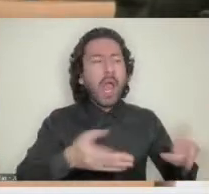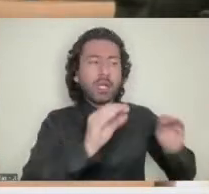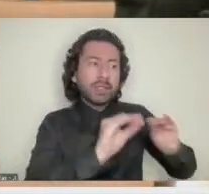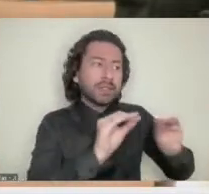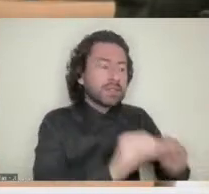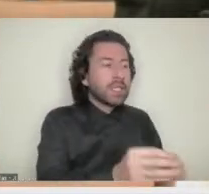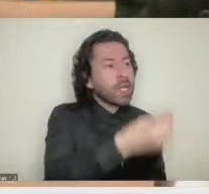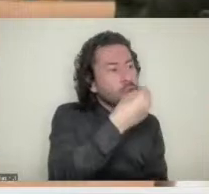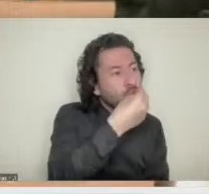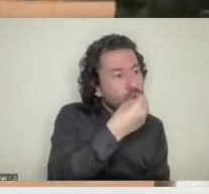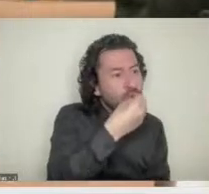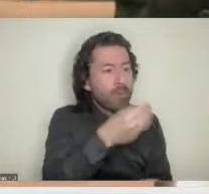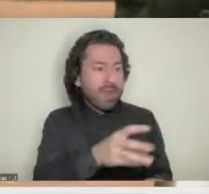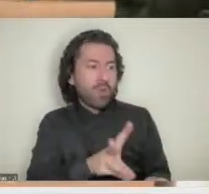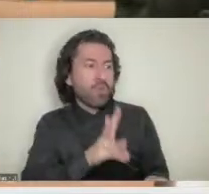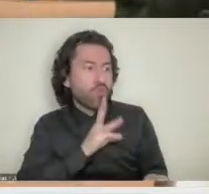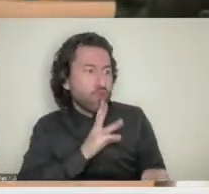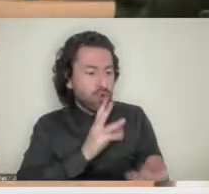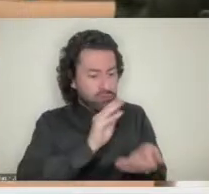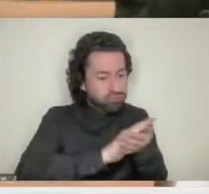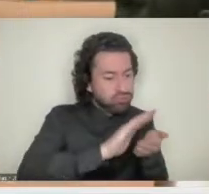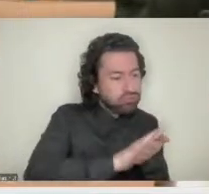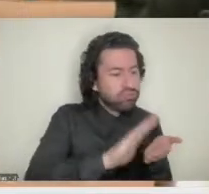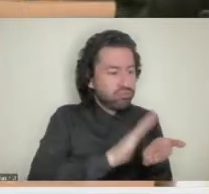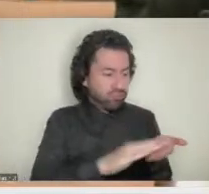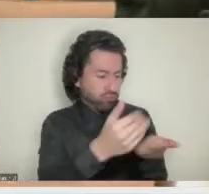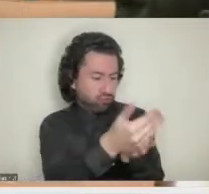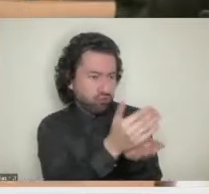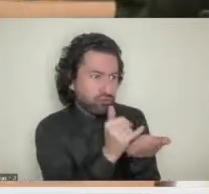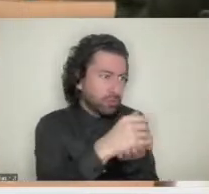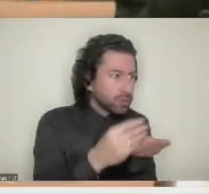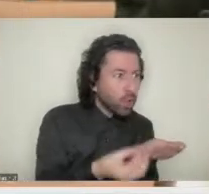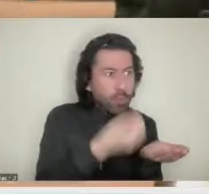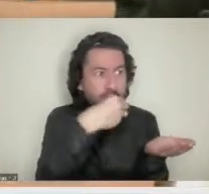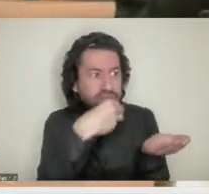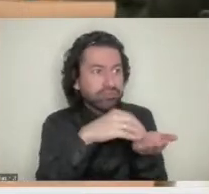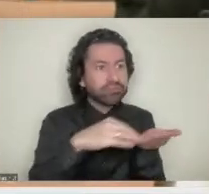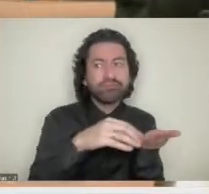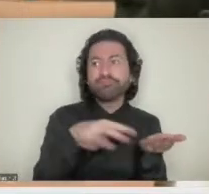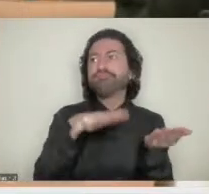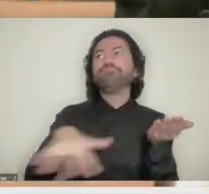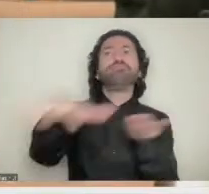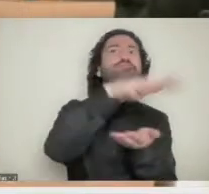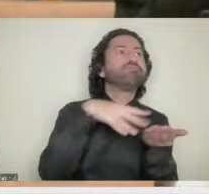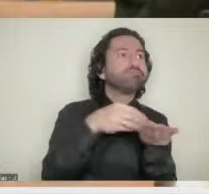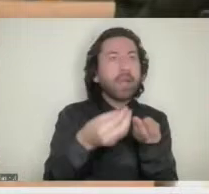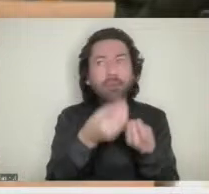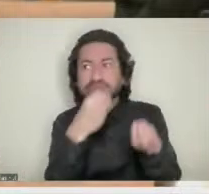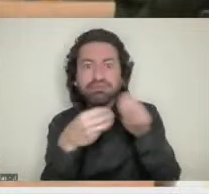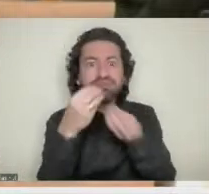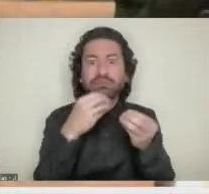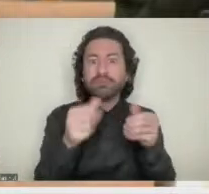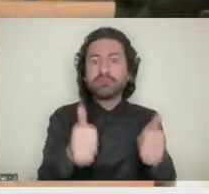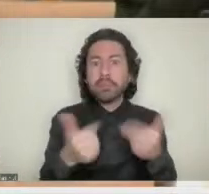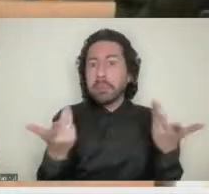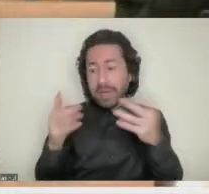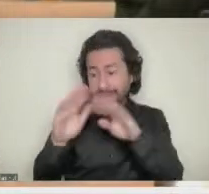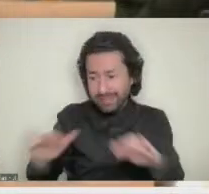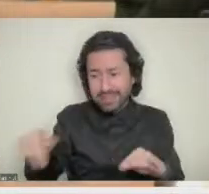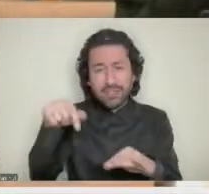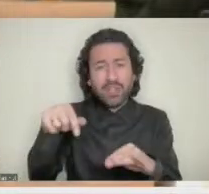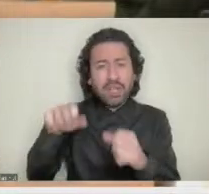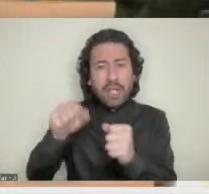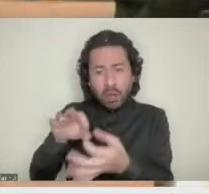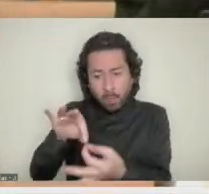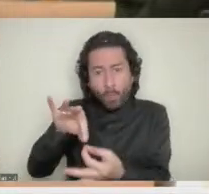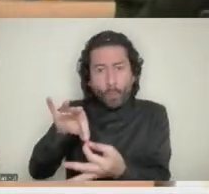to good food handling habits and how we can enrich the regions